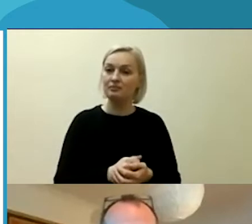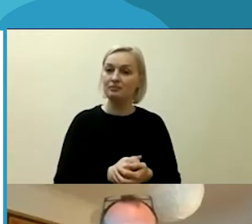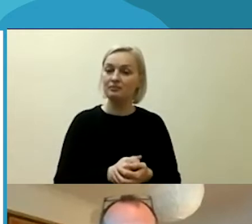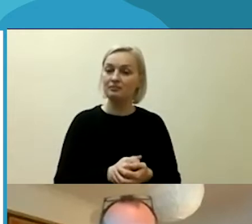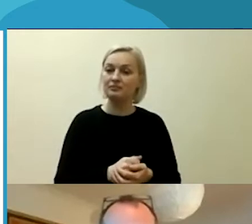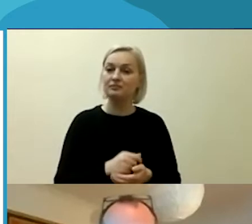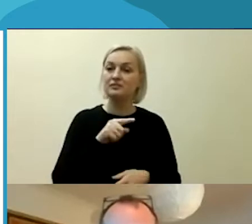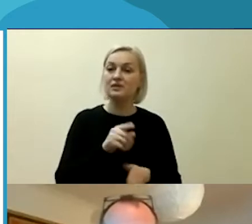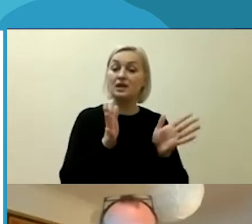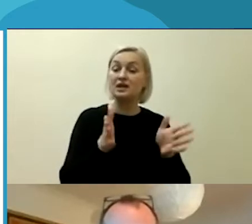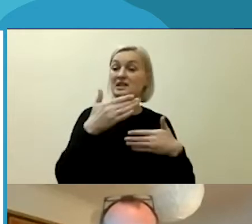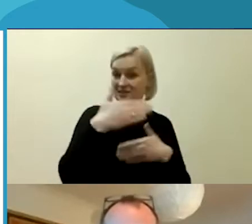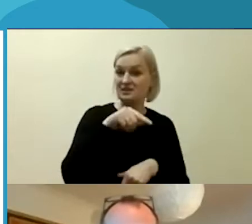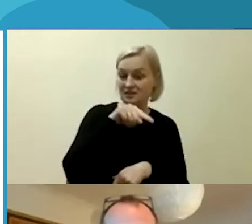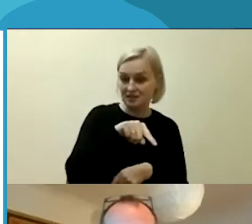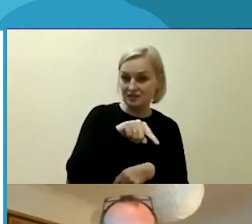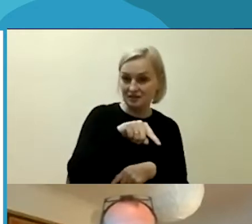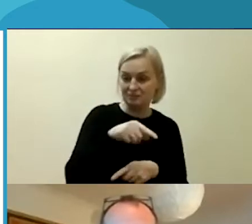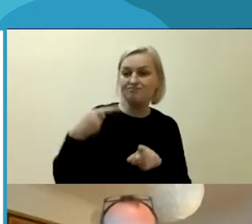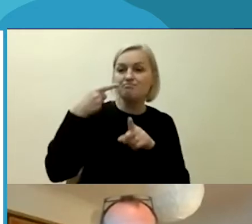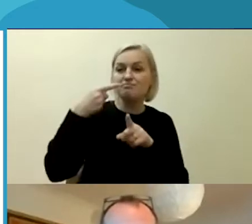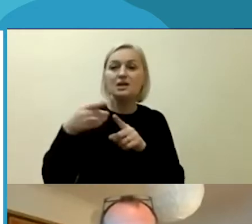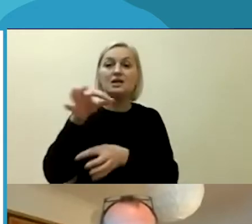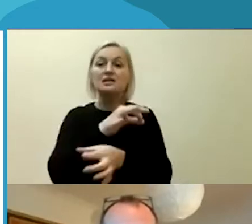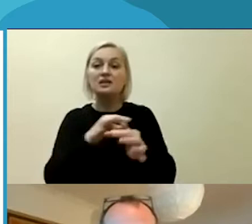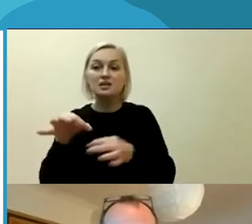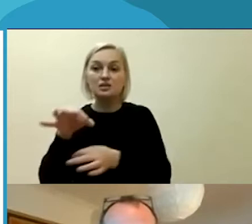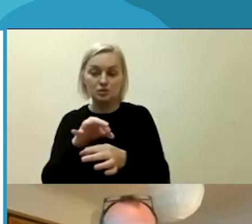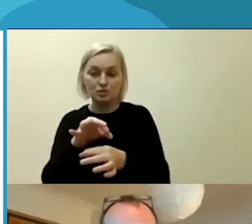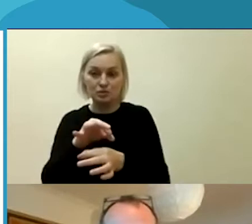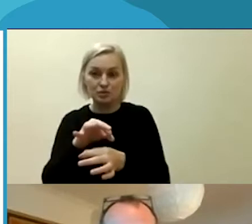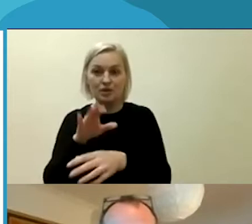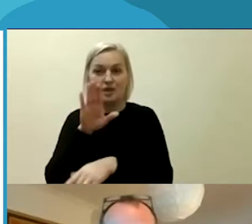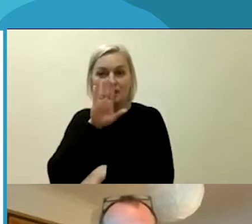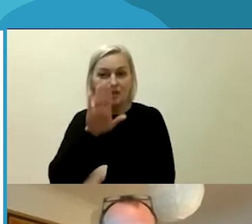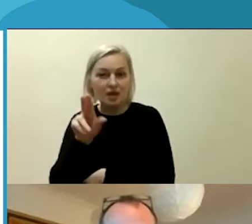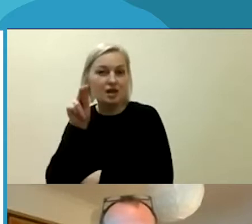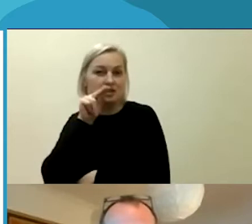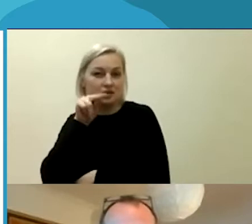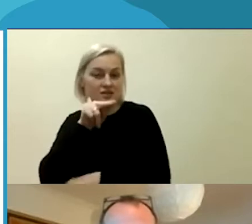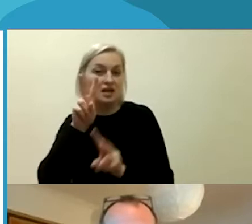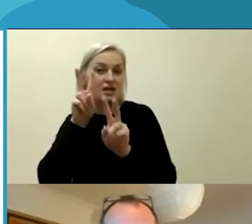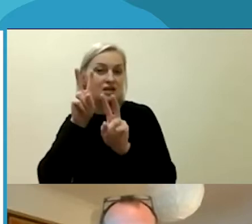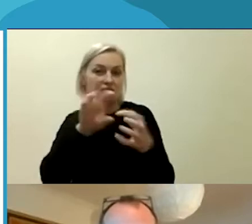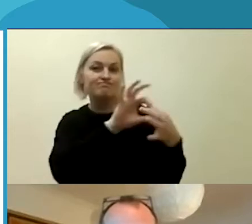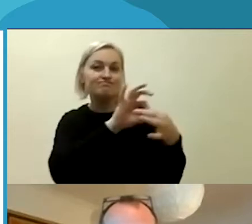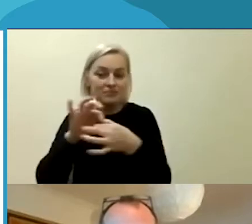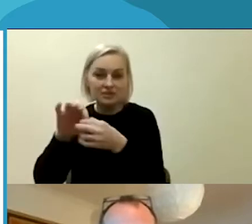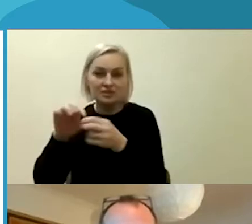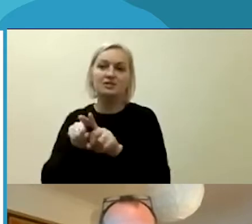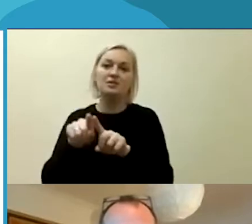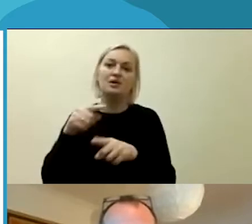broadly against all targeted groups. I'll talk a little bit about some of the challenges that we've had in establishing